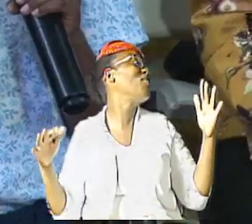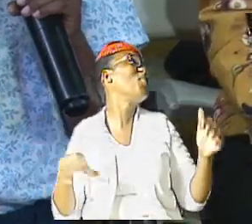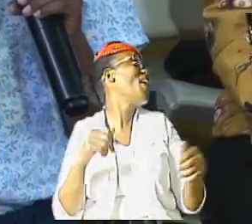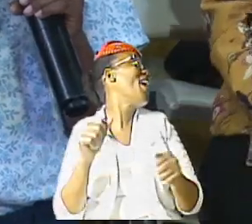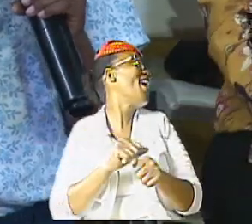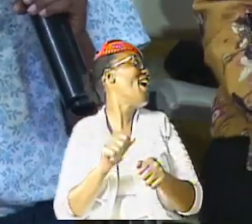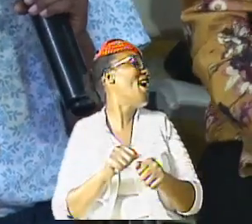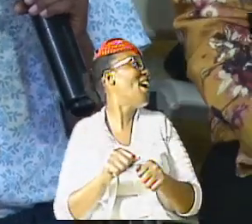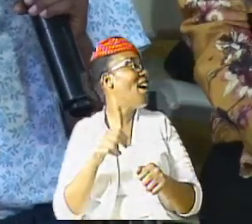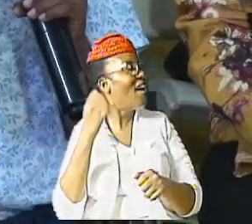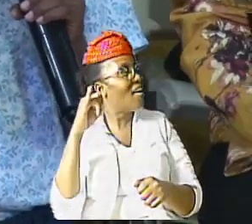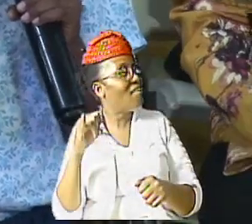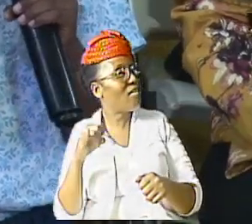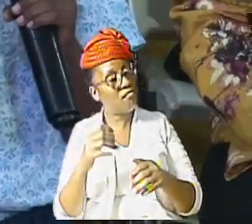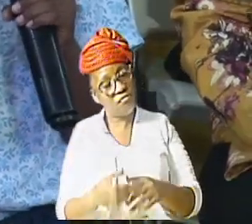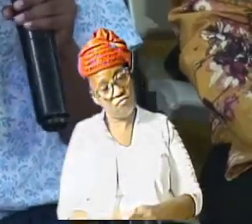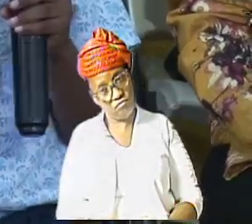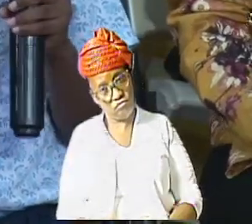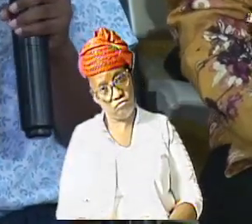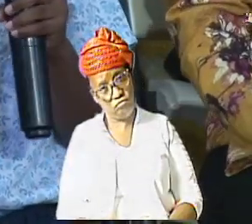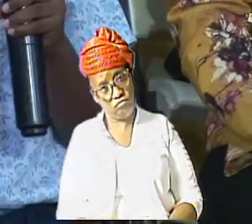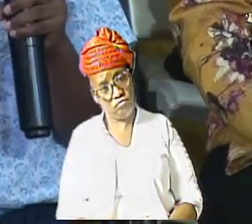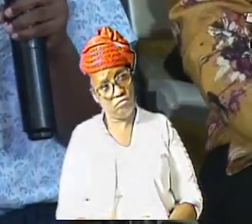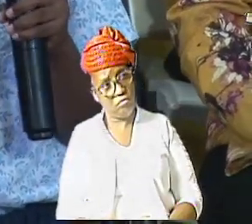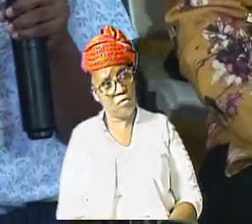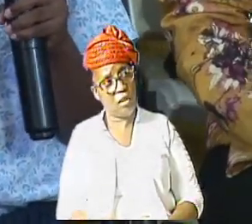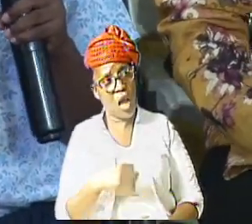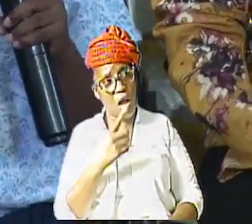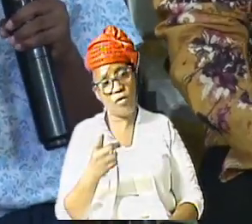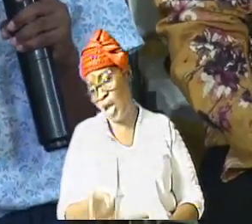smiling. If you ought to wear,